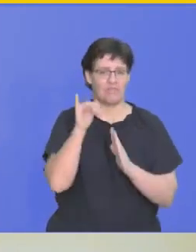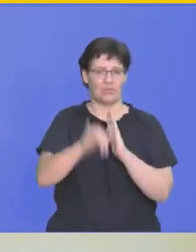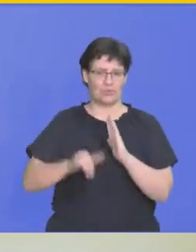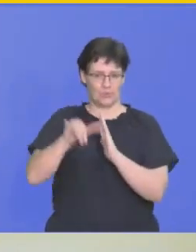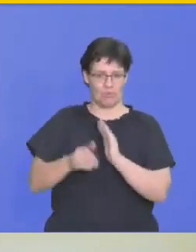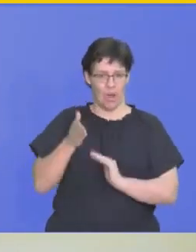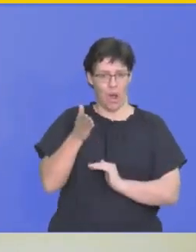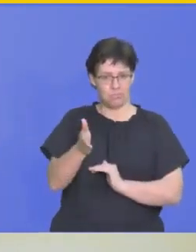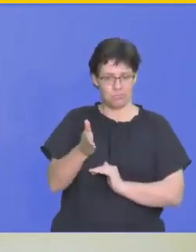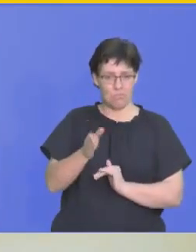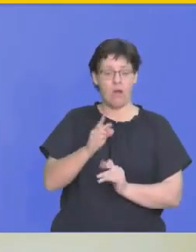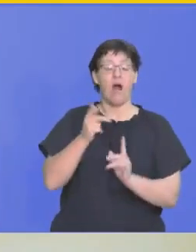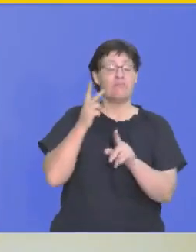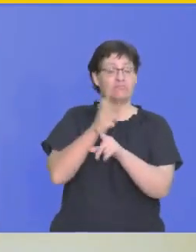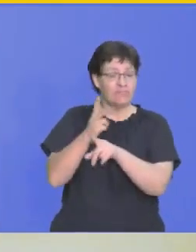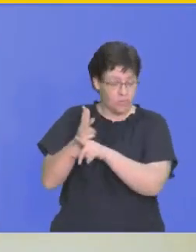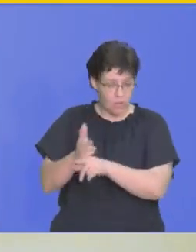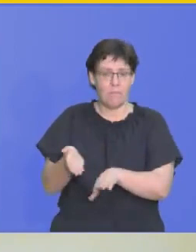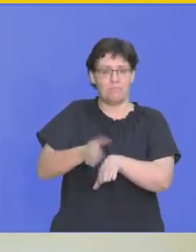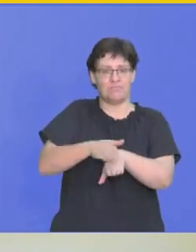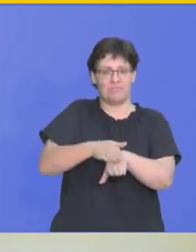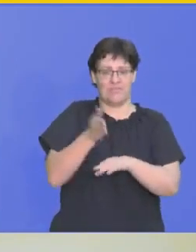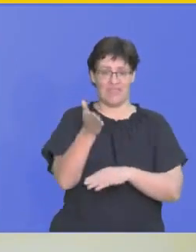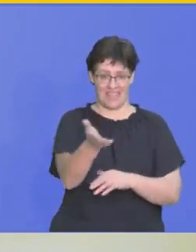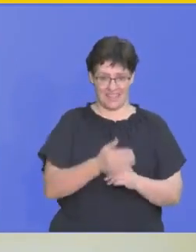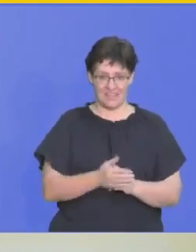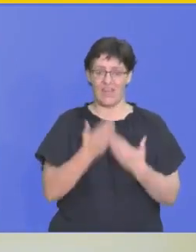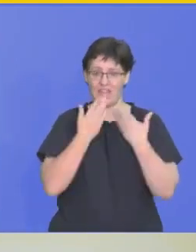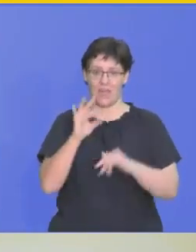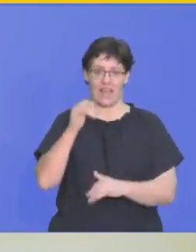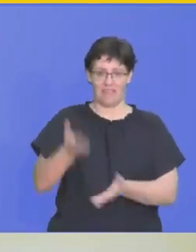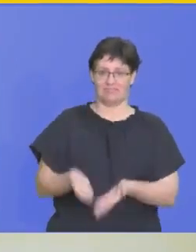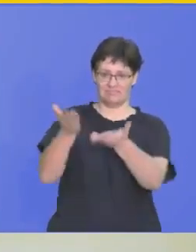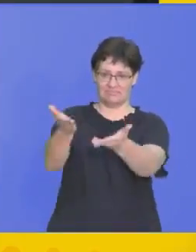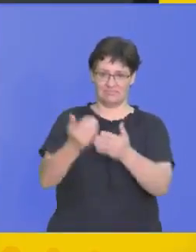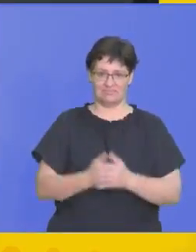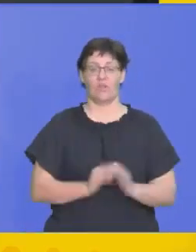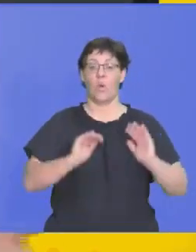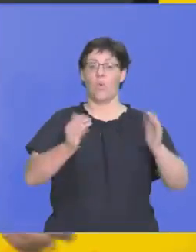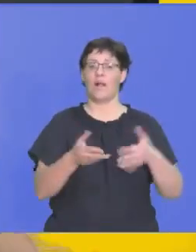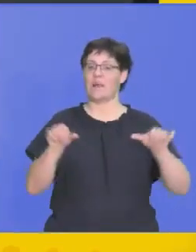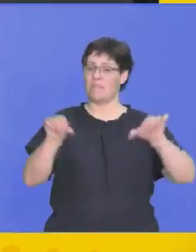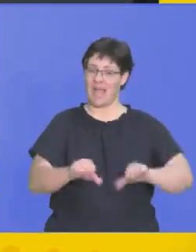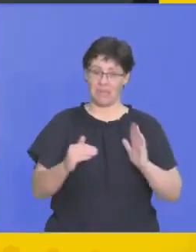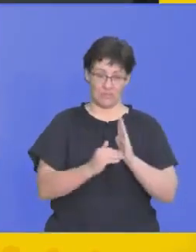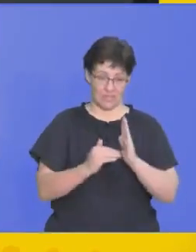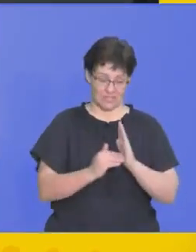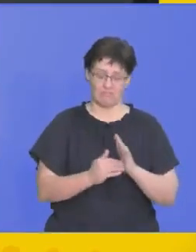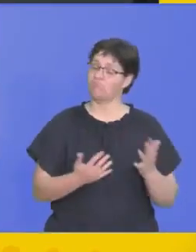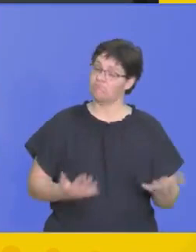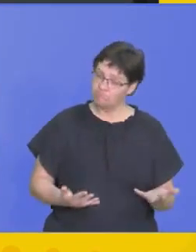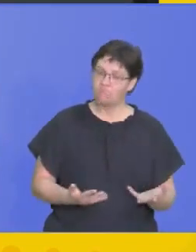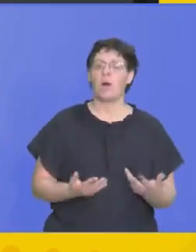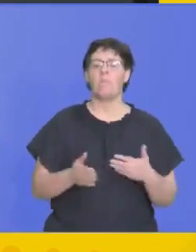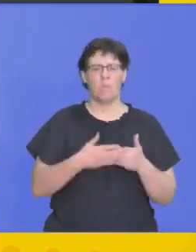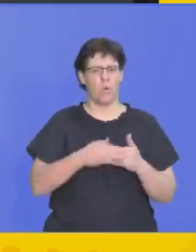channel. All of the videos would be uploaded onto there. Thank you so much, Hayley, and over to you. Welcome back, Matrix. Let's